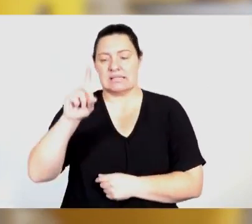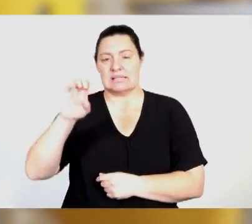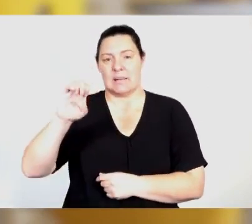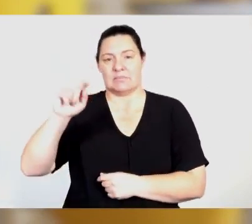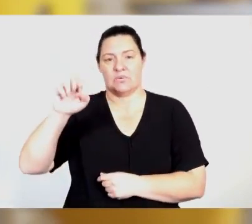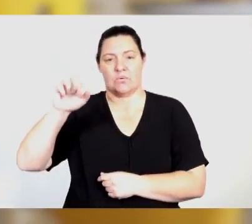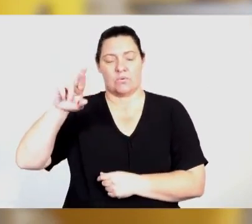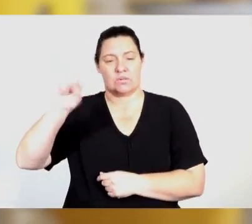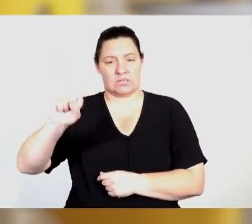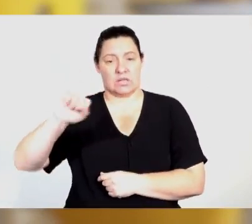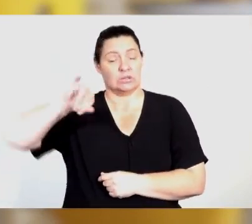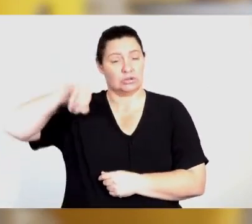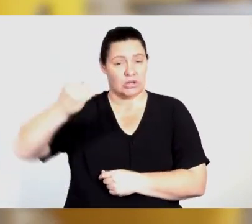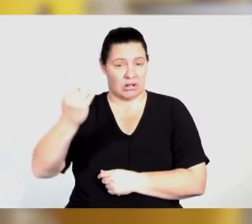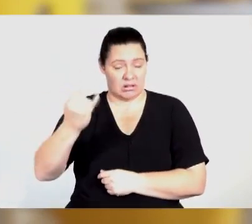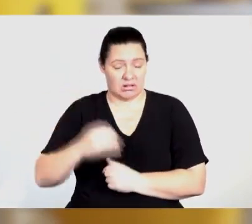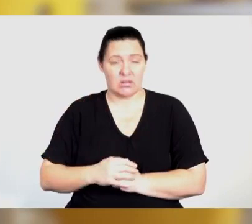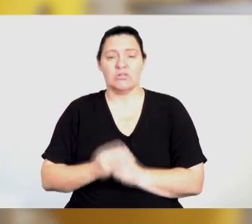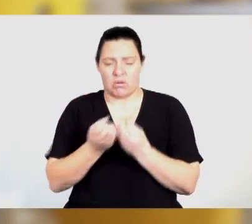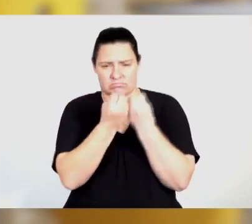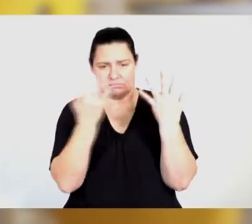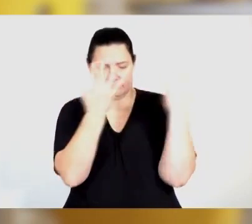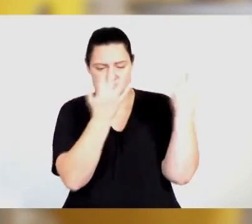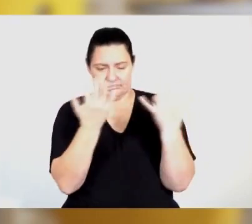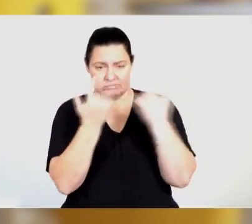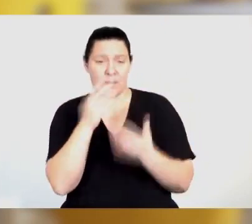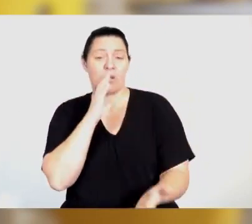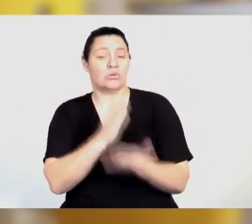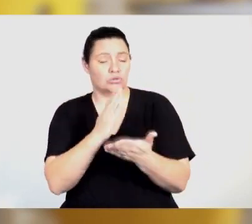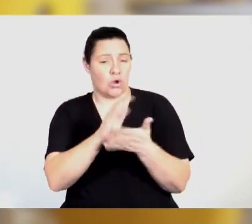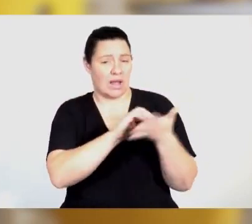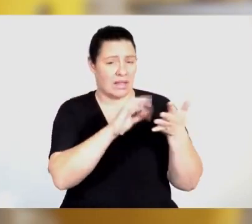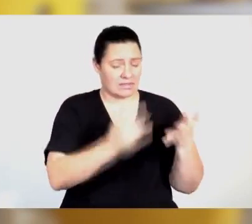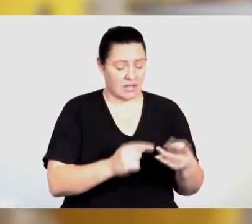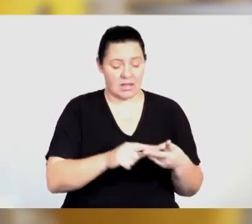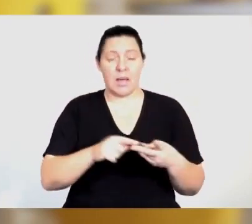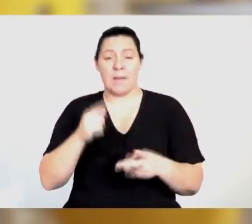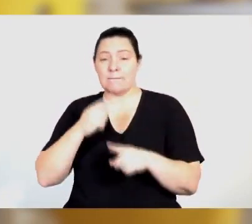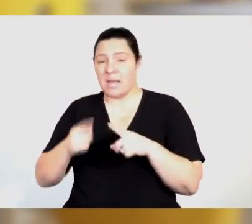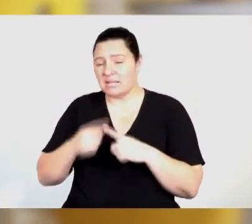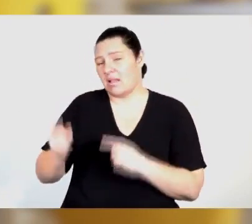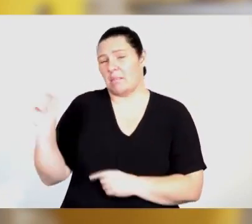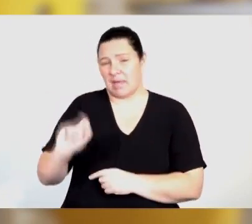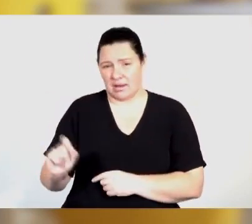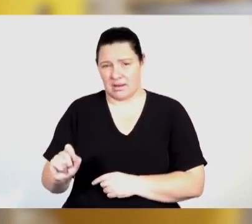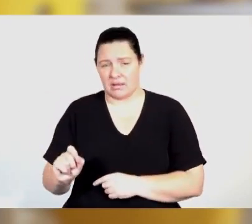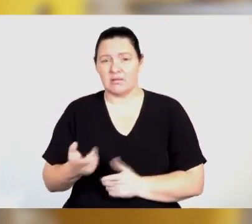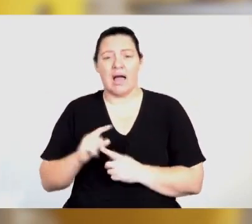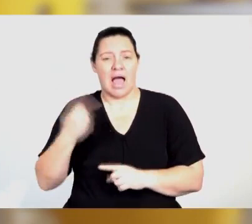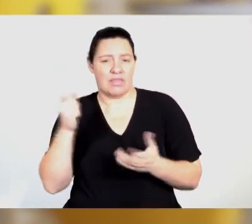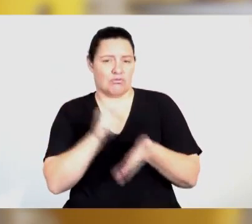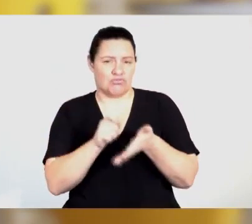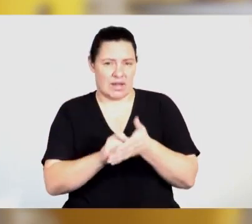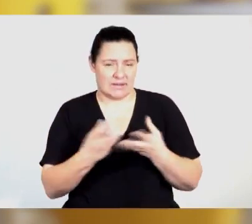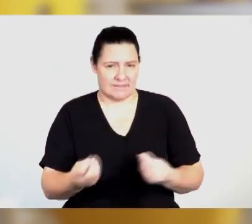debtors journal. We have a lot of calculations that we're going to be doing. Make sure you have your calculator, you have a pen or a pencil, and if somewhere else